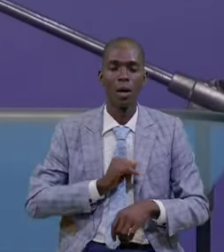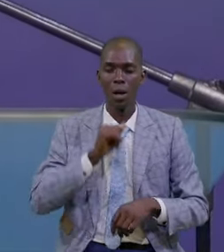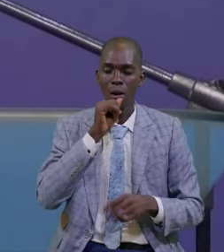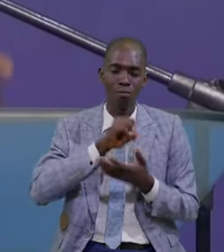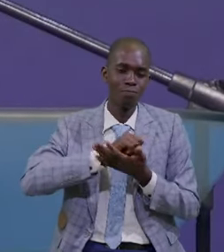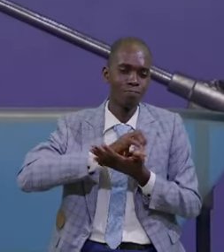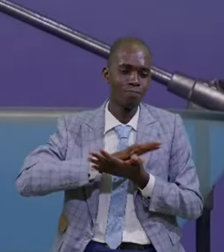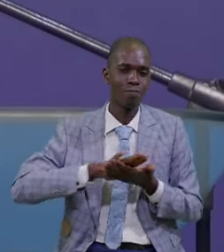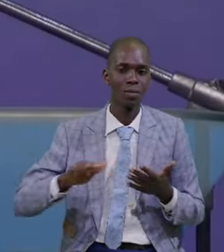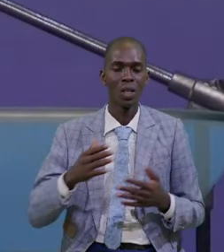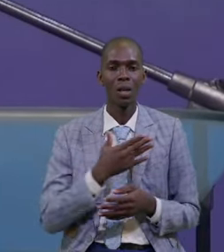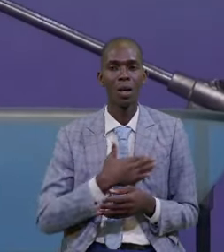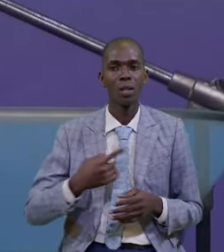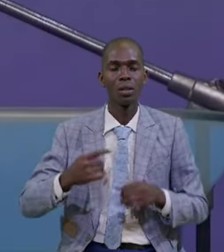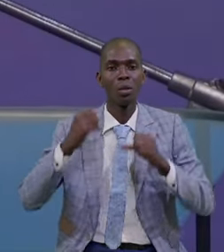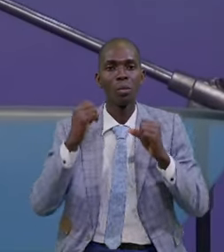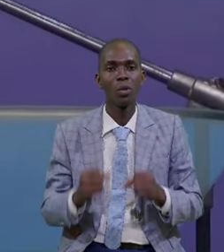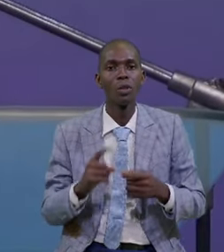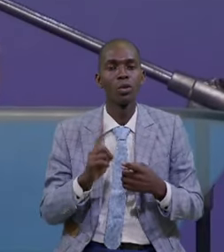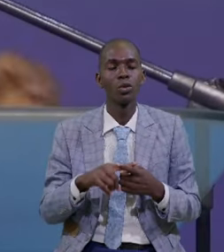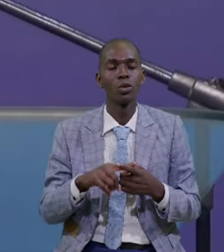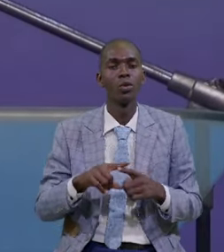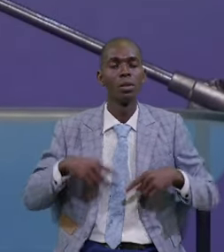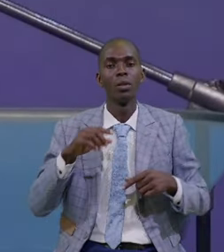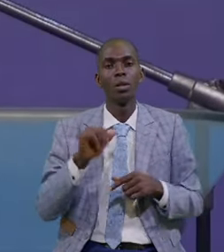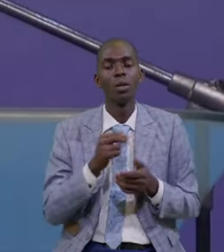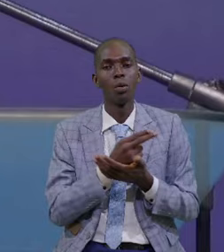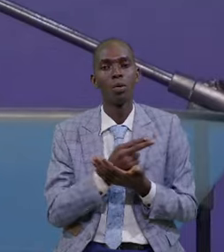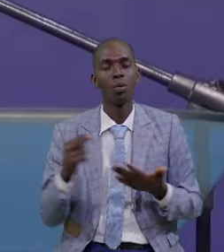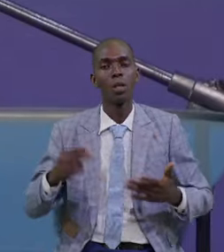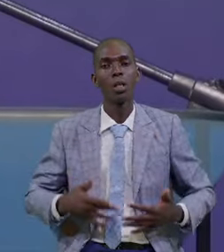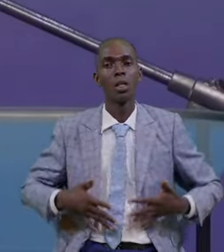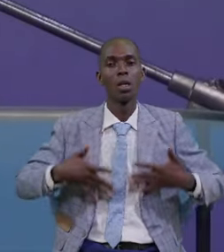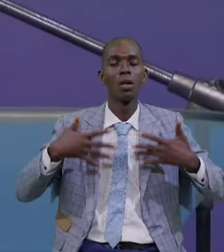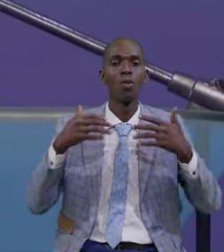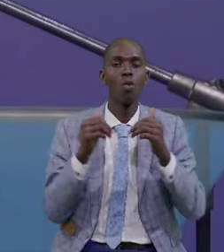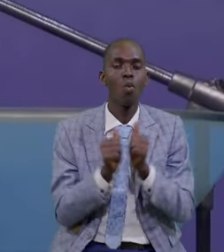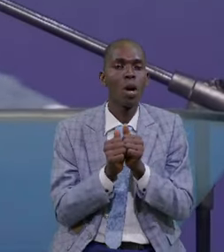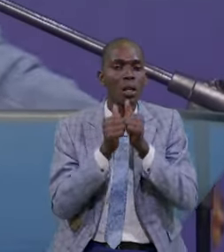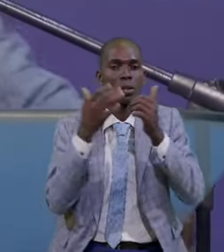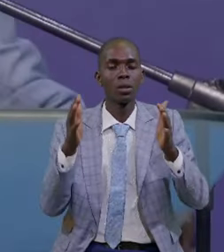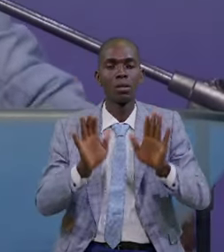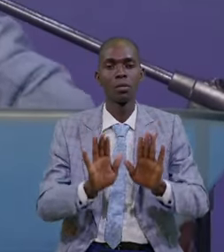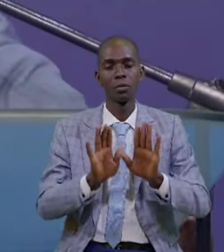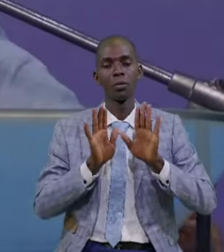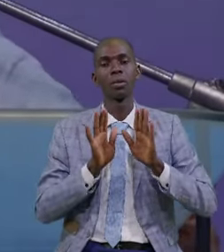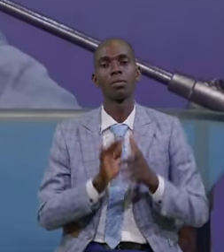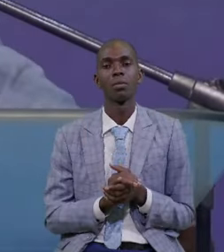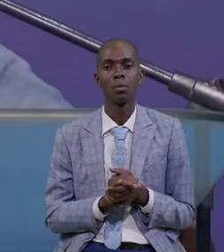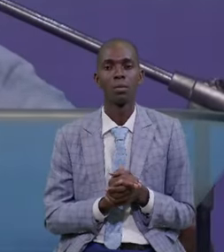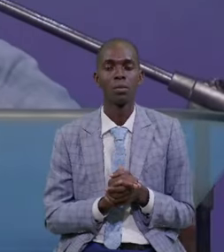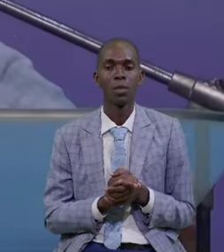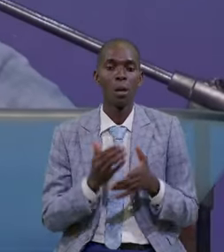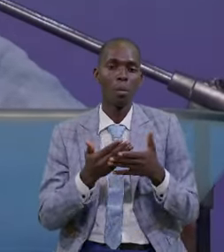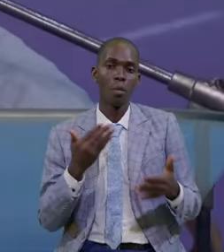the power to live a holy life without fear. before God